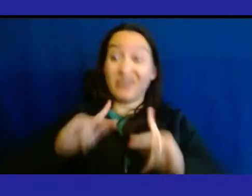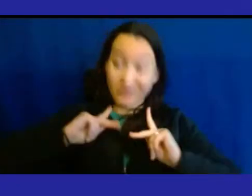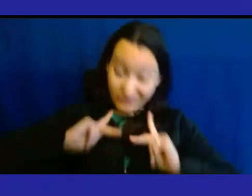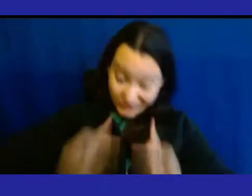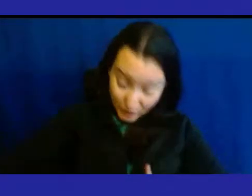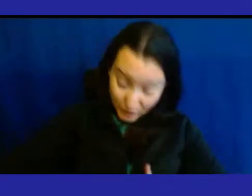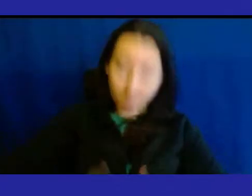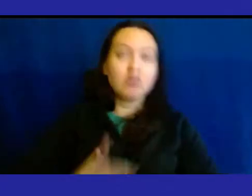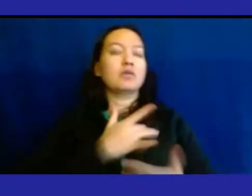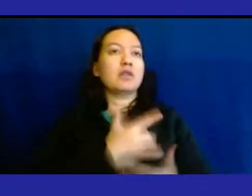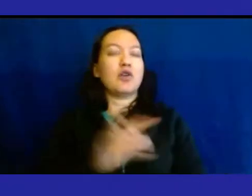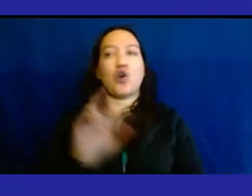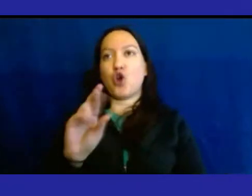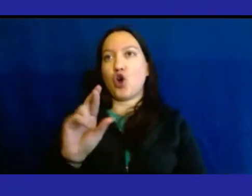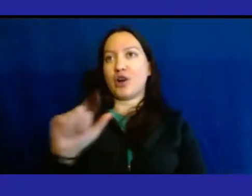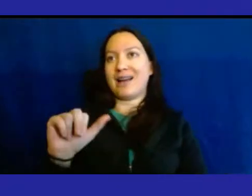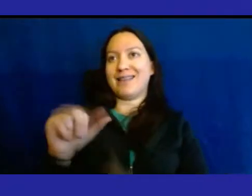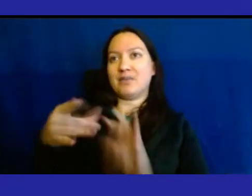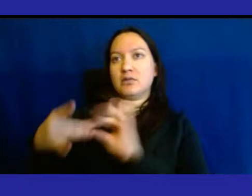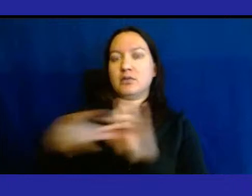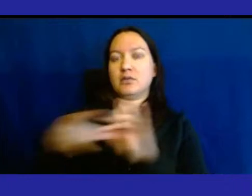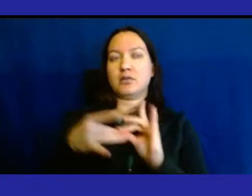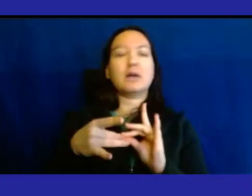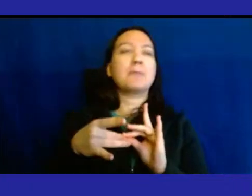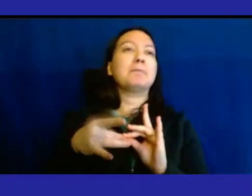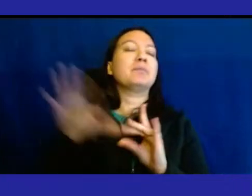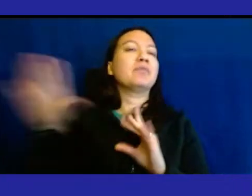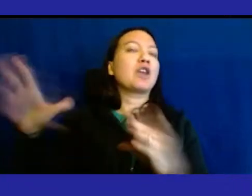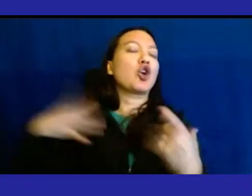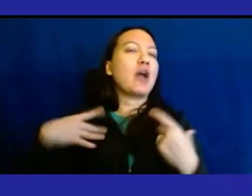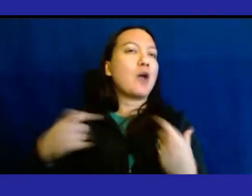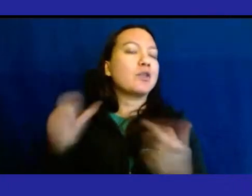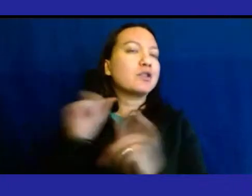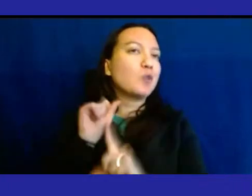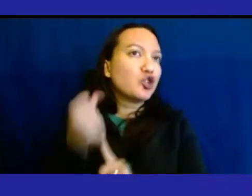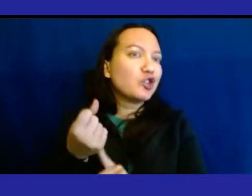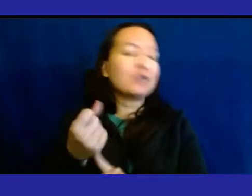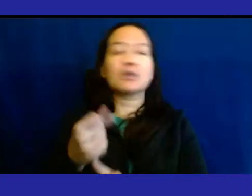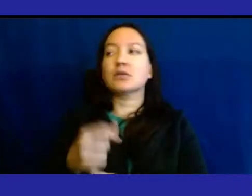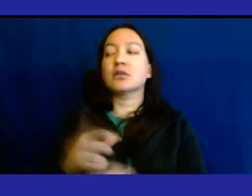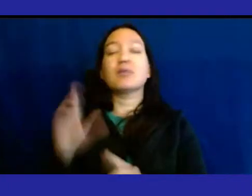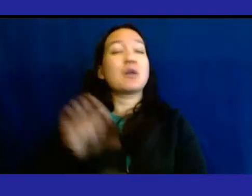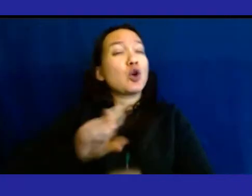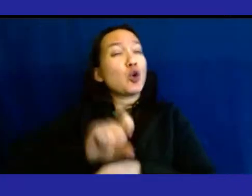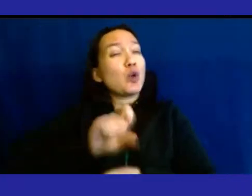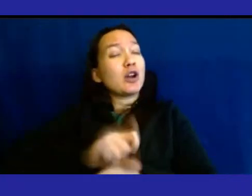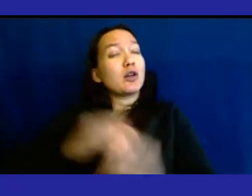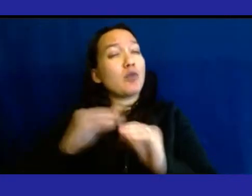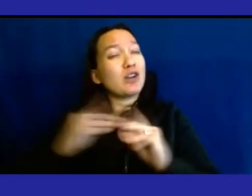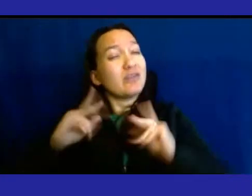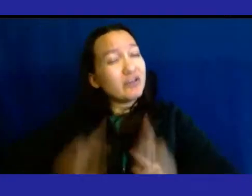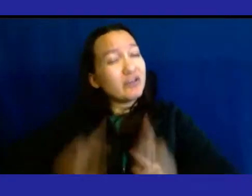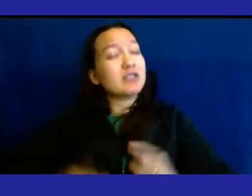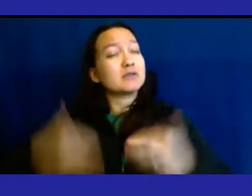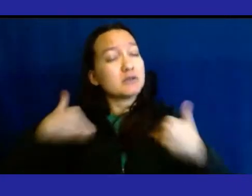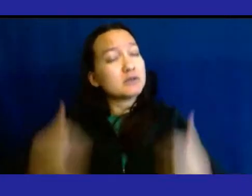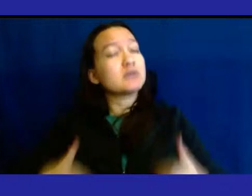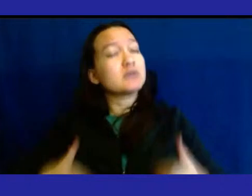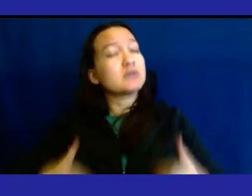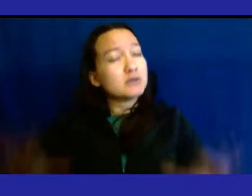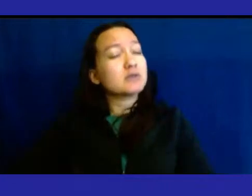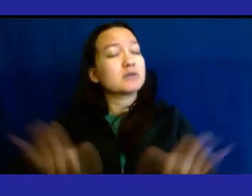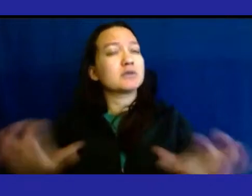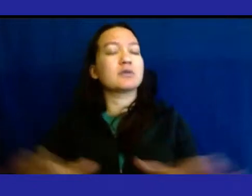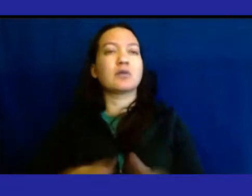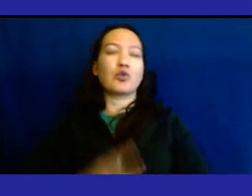often the RAs are tied to their medical condition, and maybe if the work is physical, it may prevent them from being able to